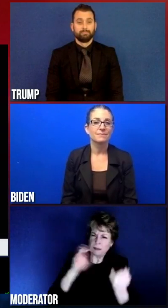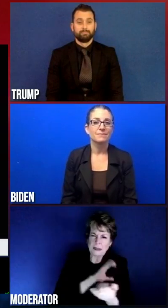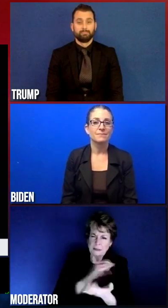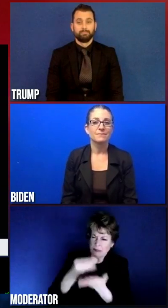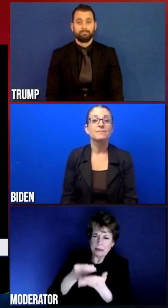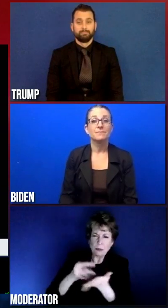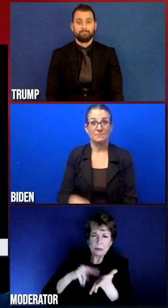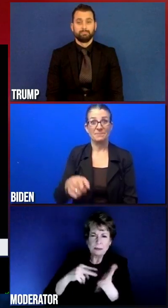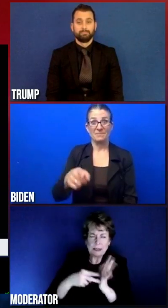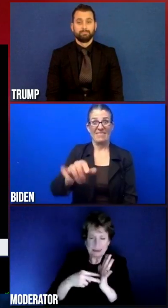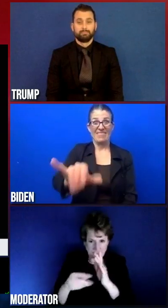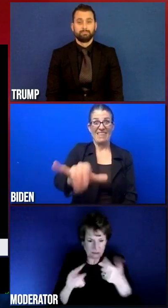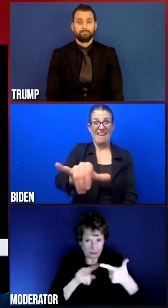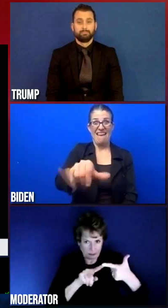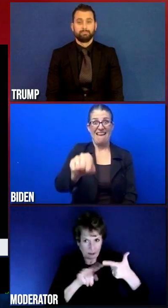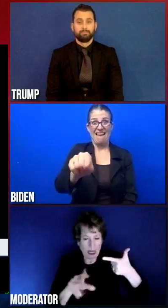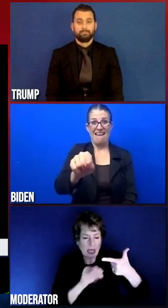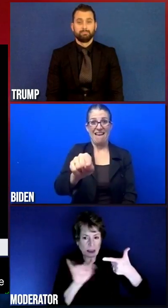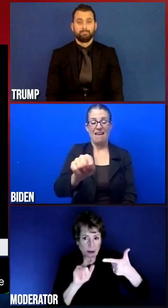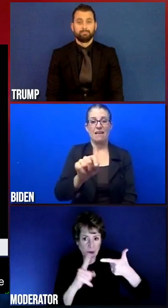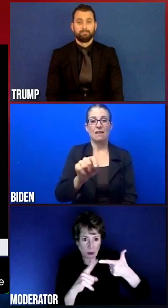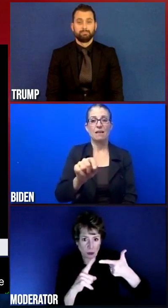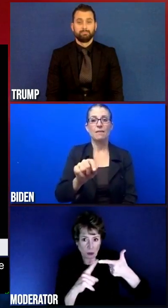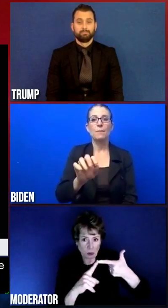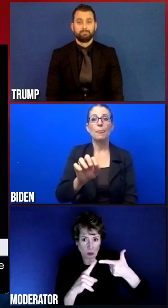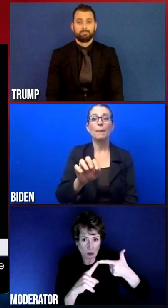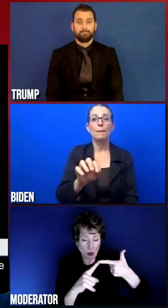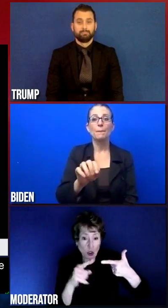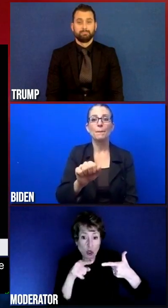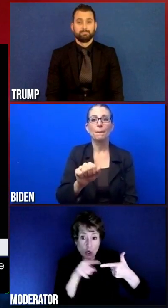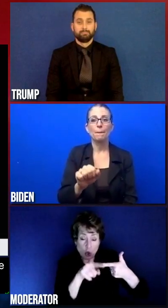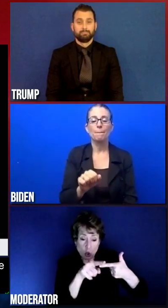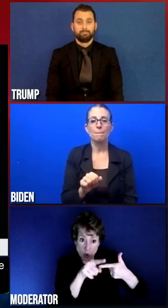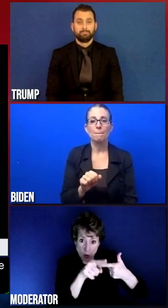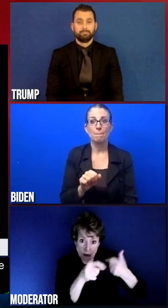policing mean, and do you support the Black Lives Matter